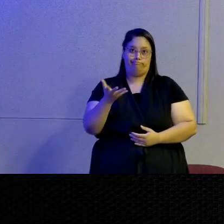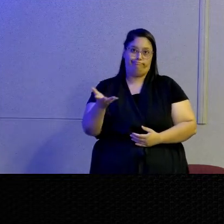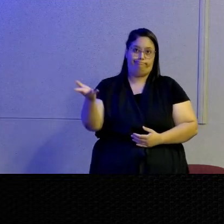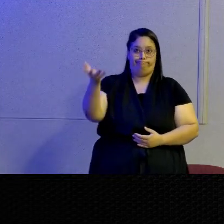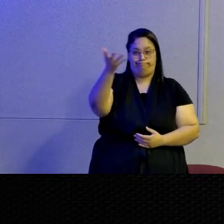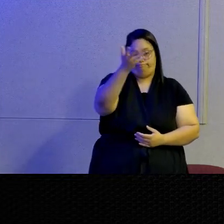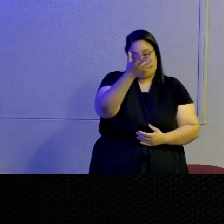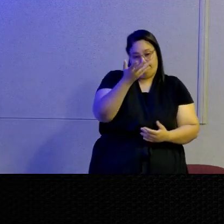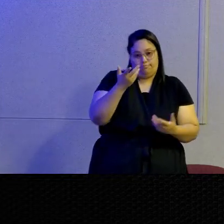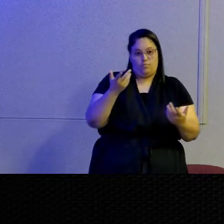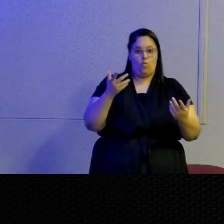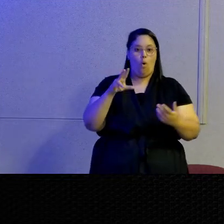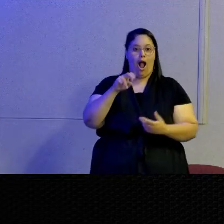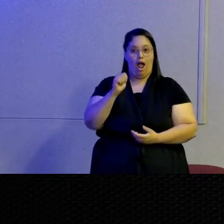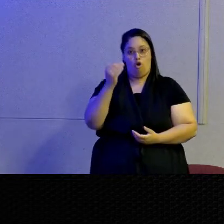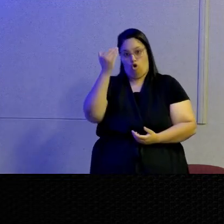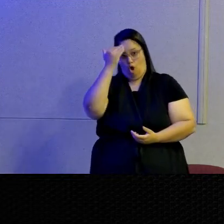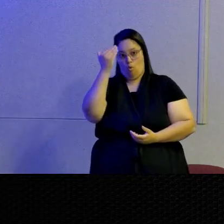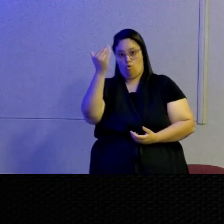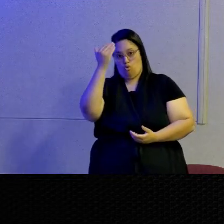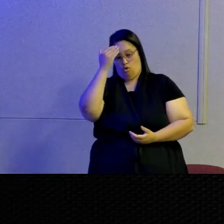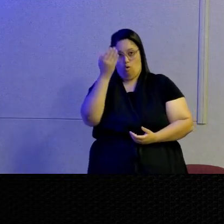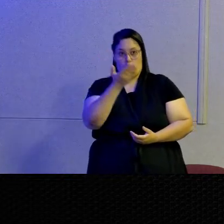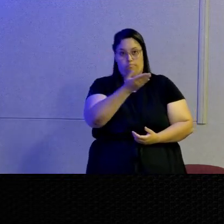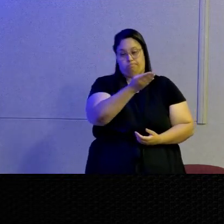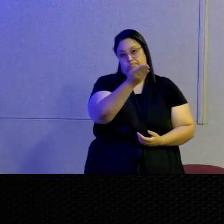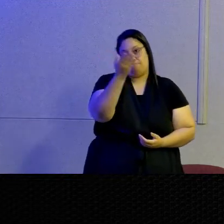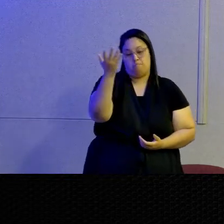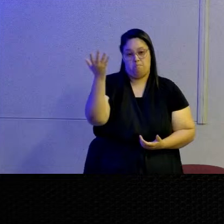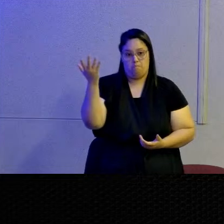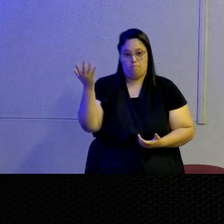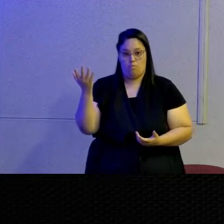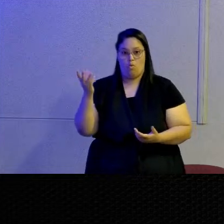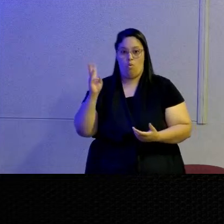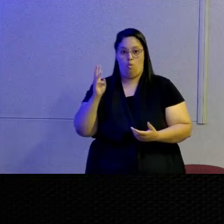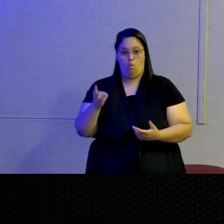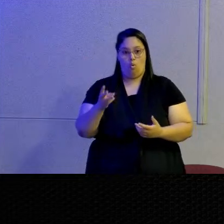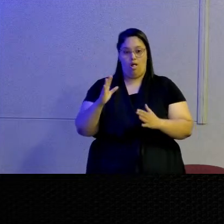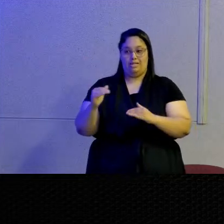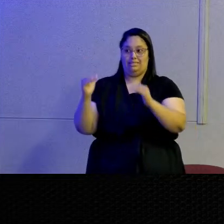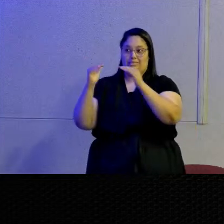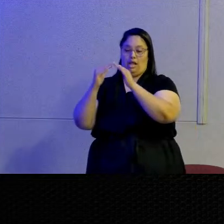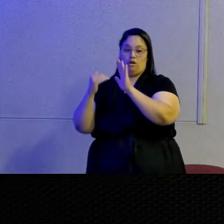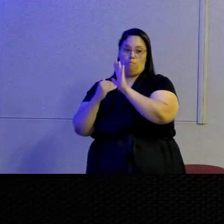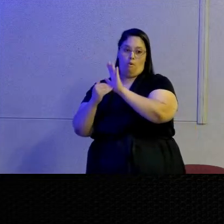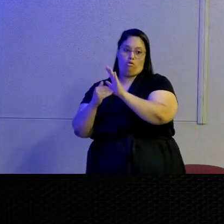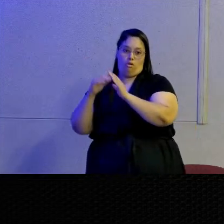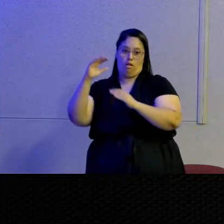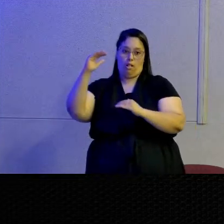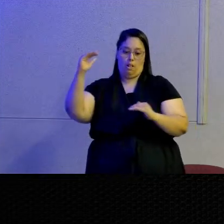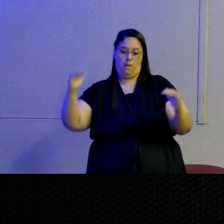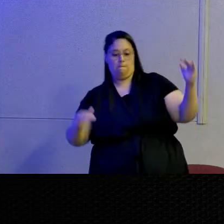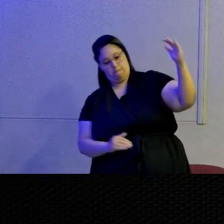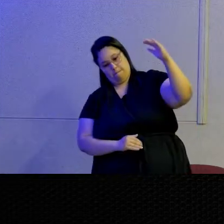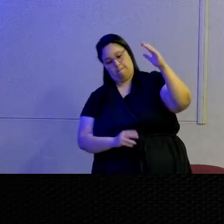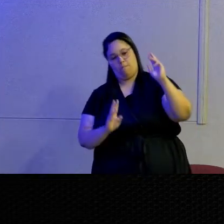are unknown unknowns out there which will sink the standard model. Thank you.